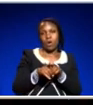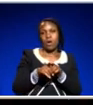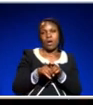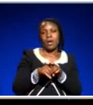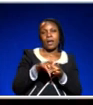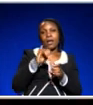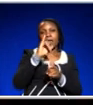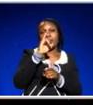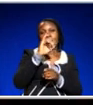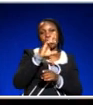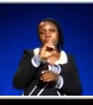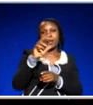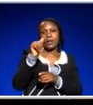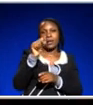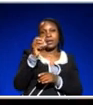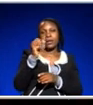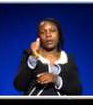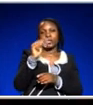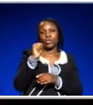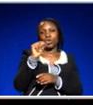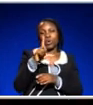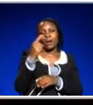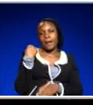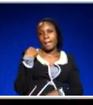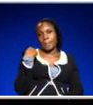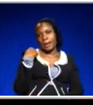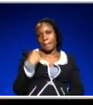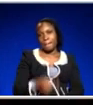or an irrational number.